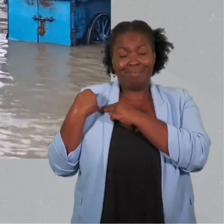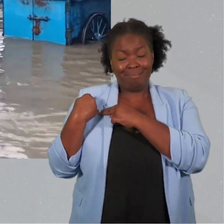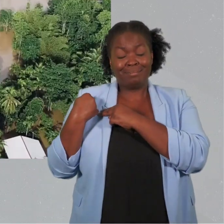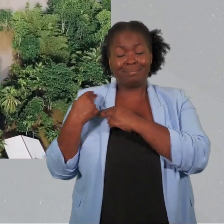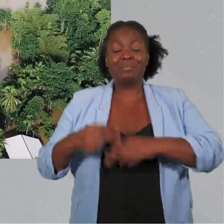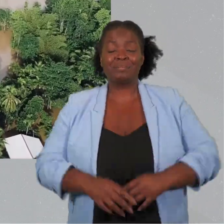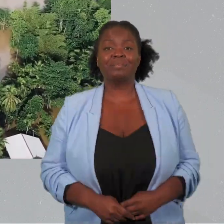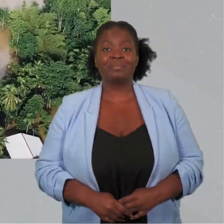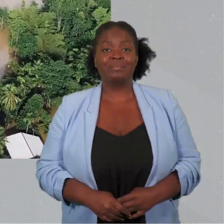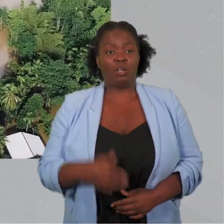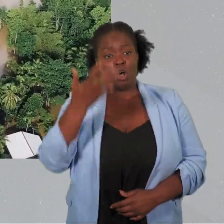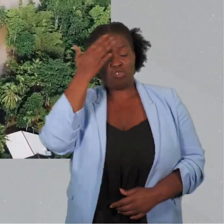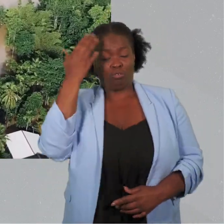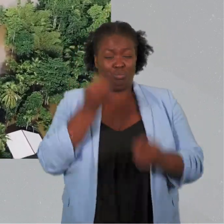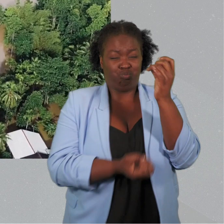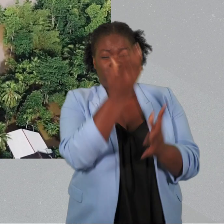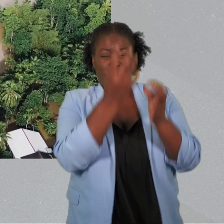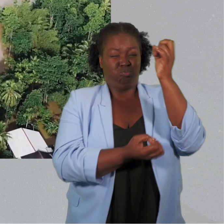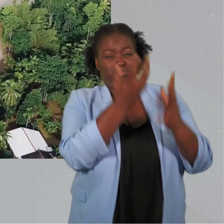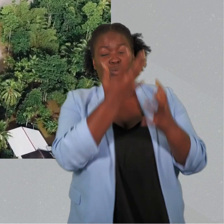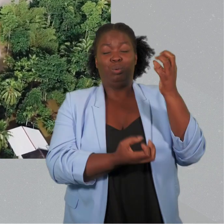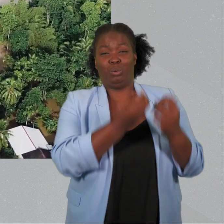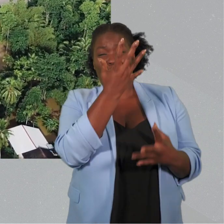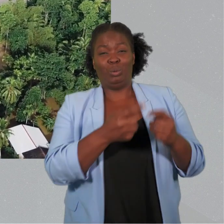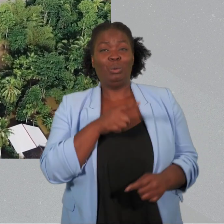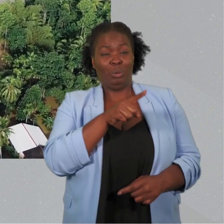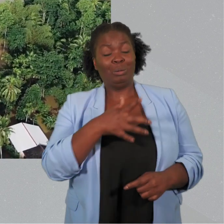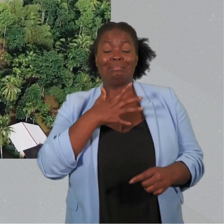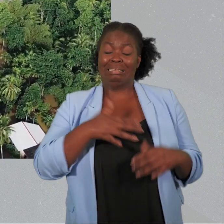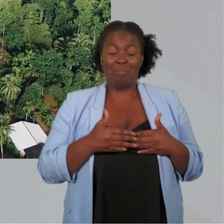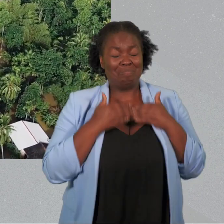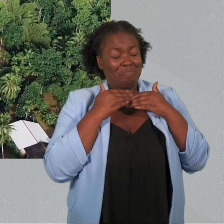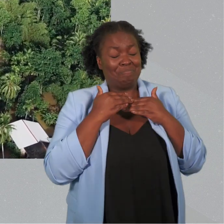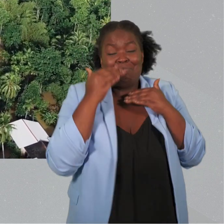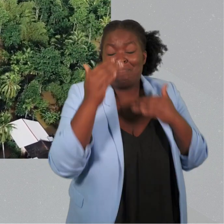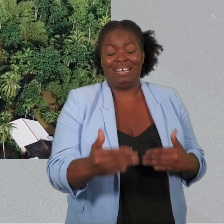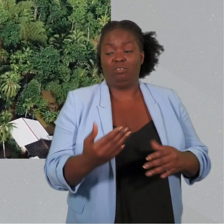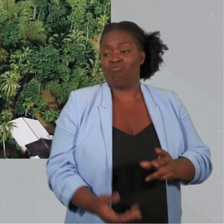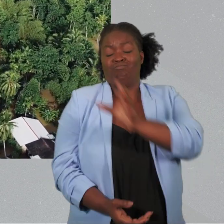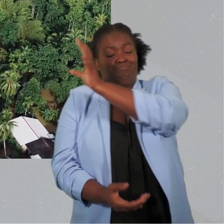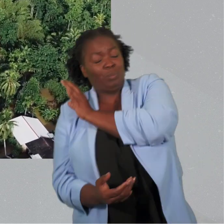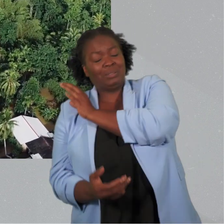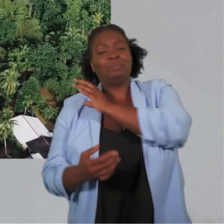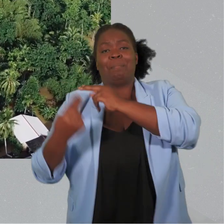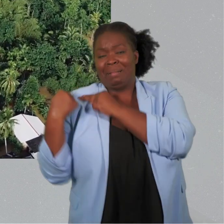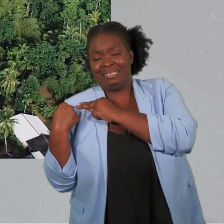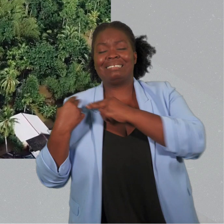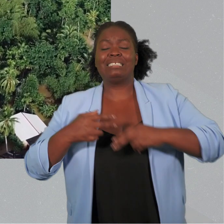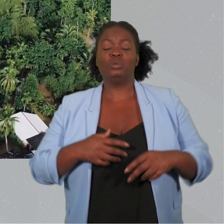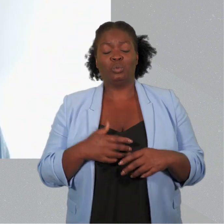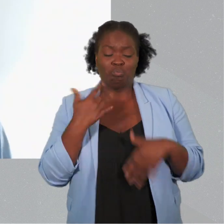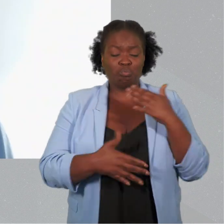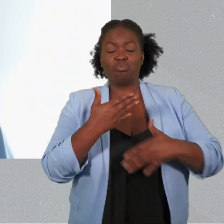run at this problem. Countries that have bigger emissions for longer have a bigger responsibility to run at this problem. We've been